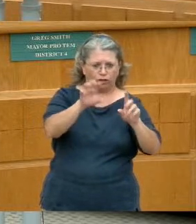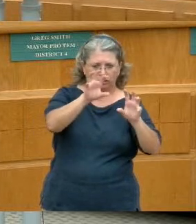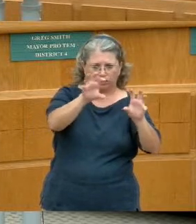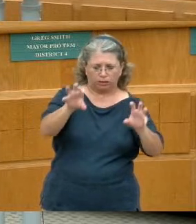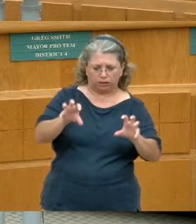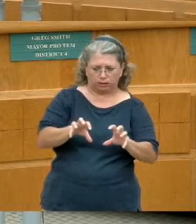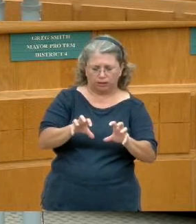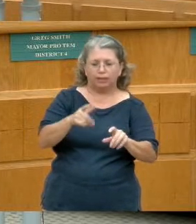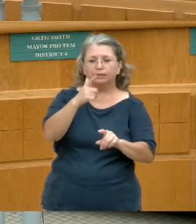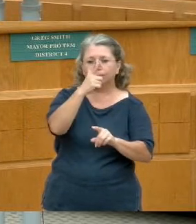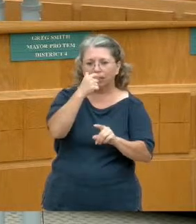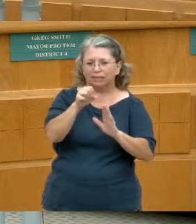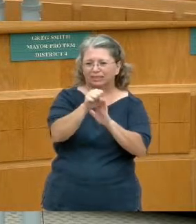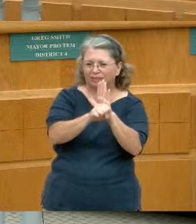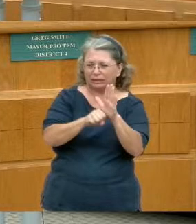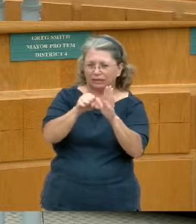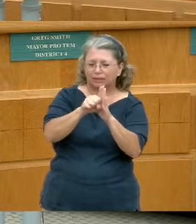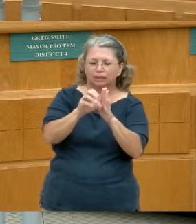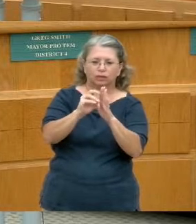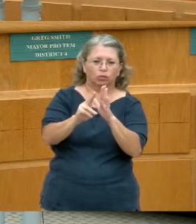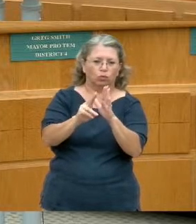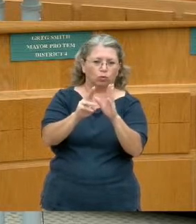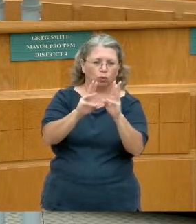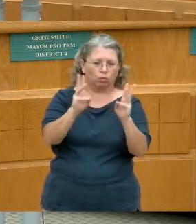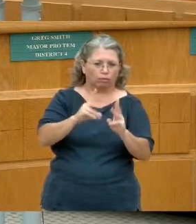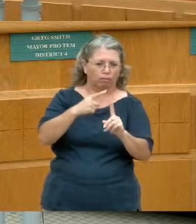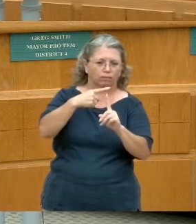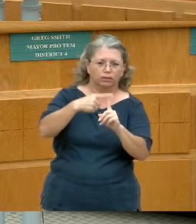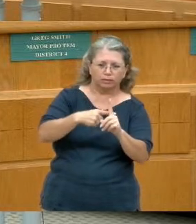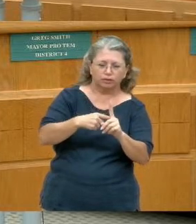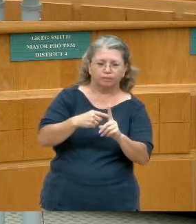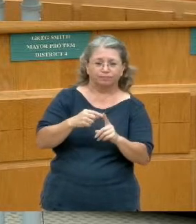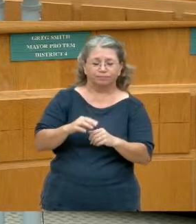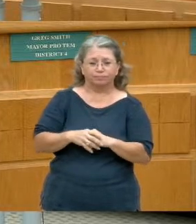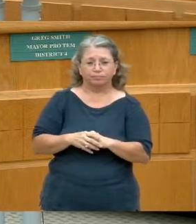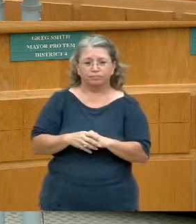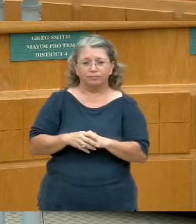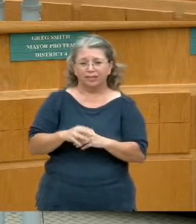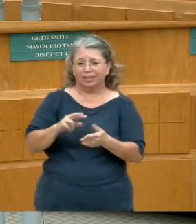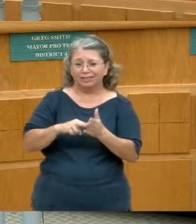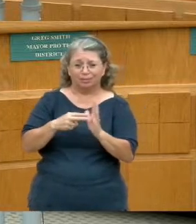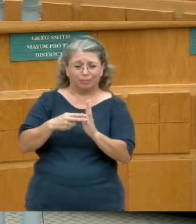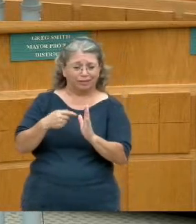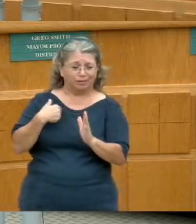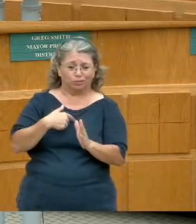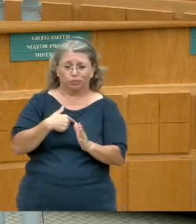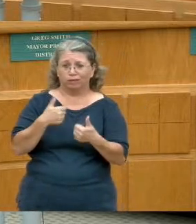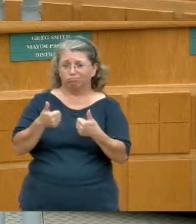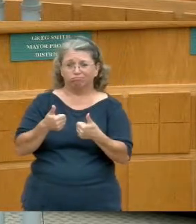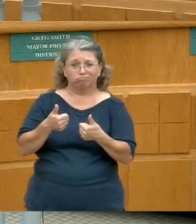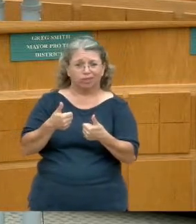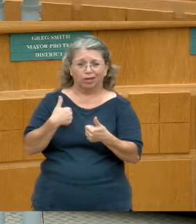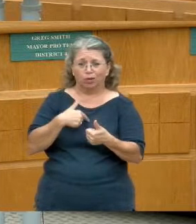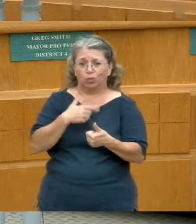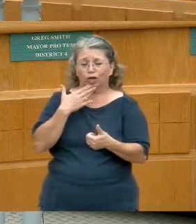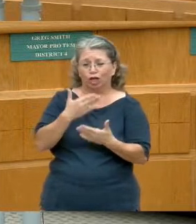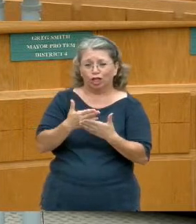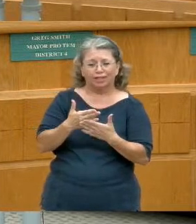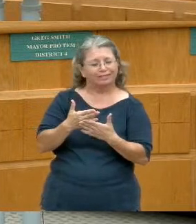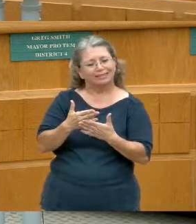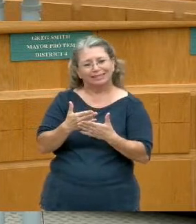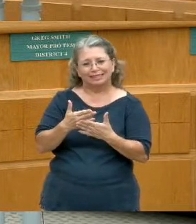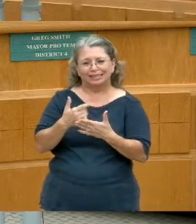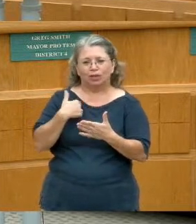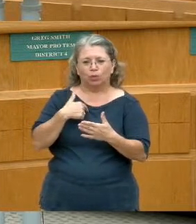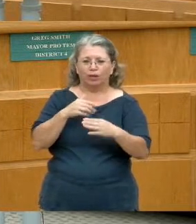that if there is a seasonal effect, it means that we're all good? It doesn't look like it, because we're right on that razor's edge